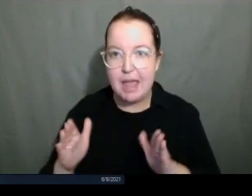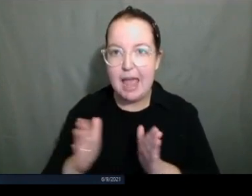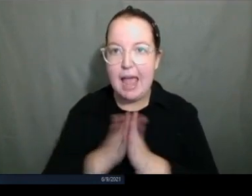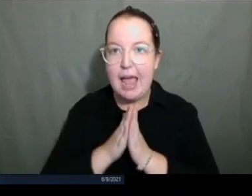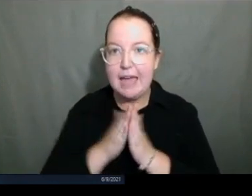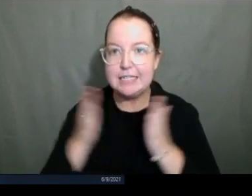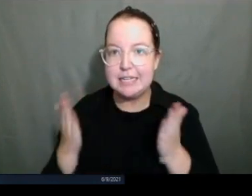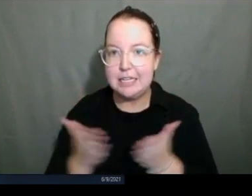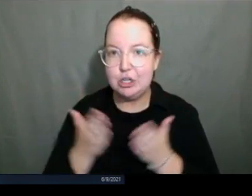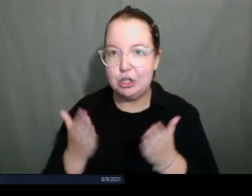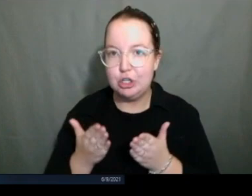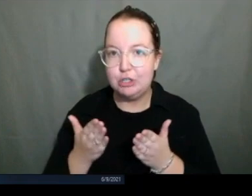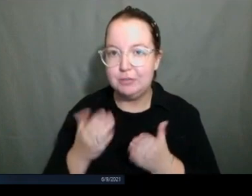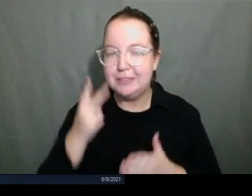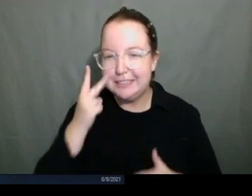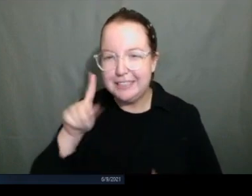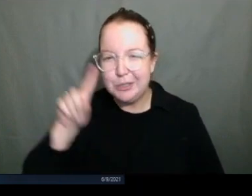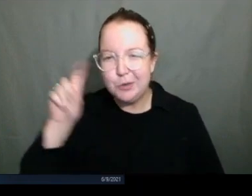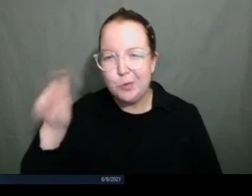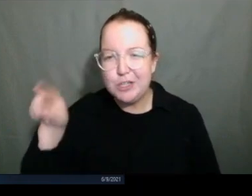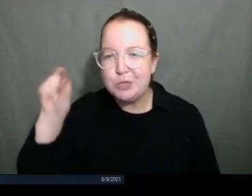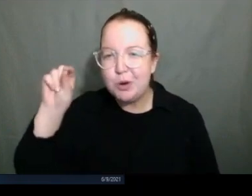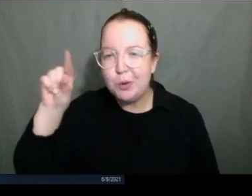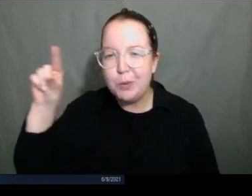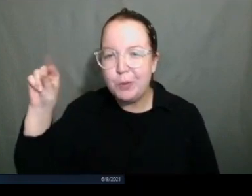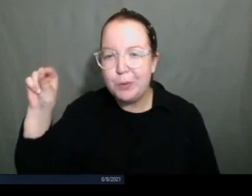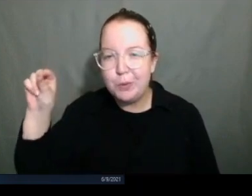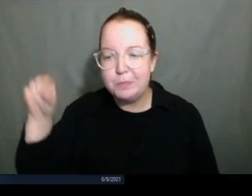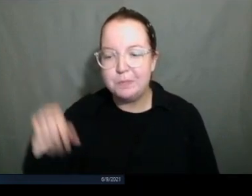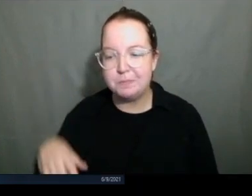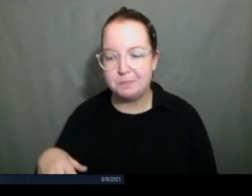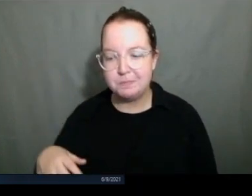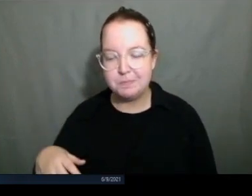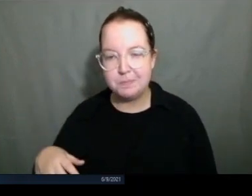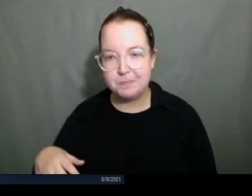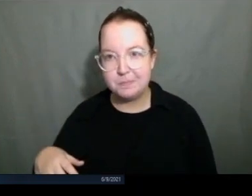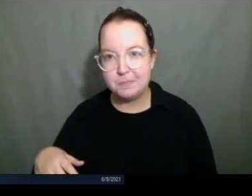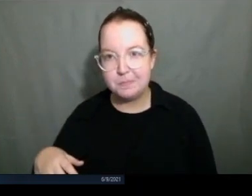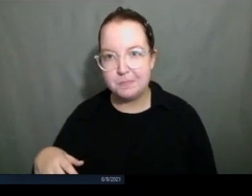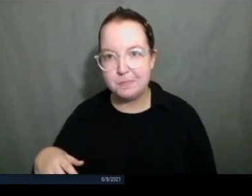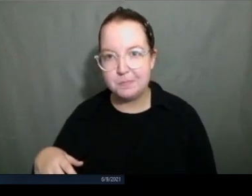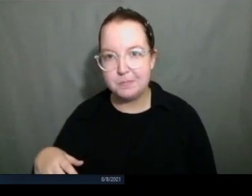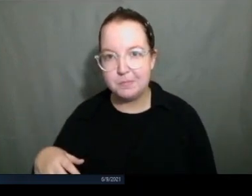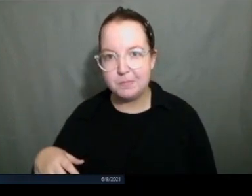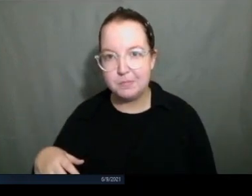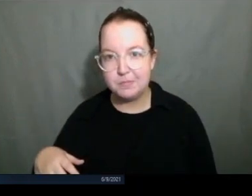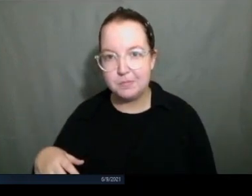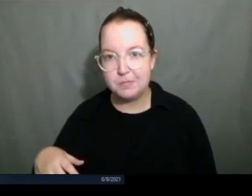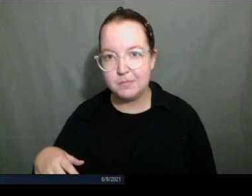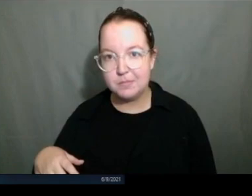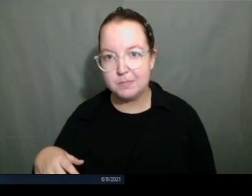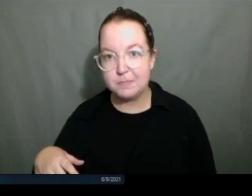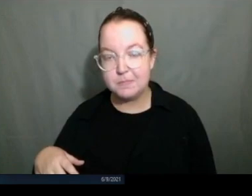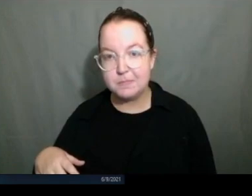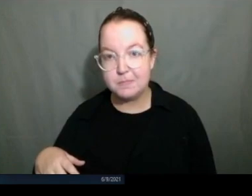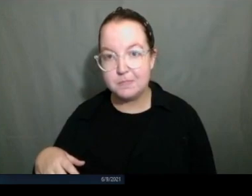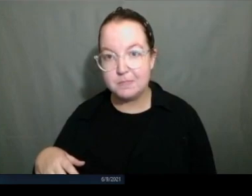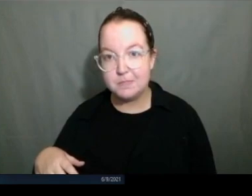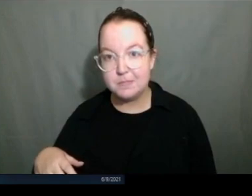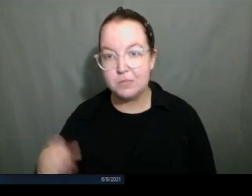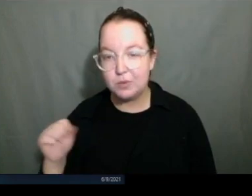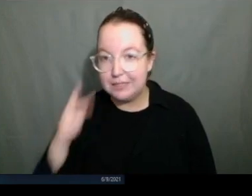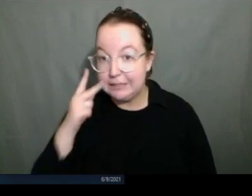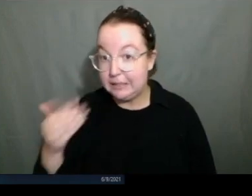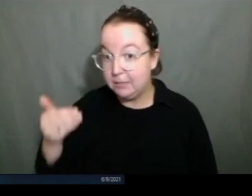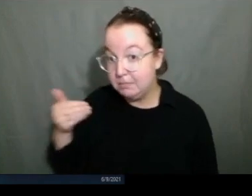Here. So at the top of the page, you'll see a question mark. If you click on that, you'll see any questions you've submitted in the past,